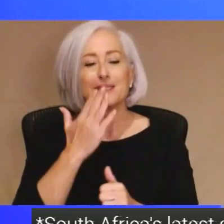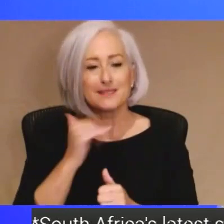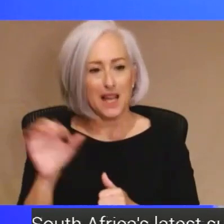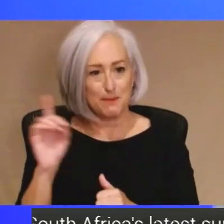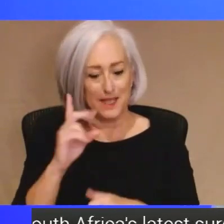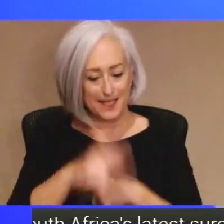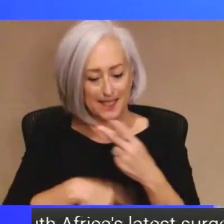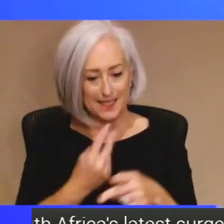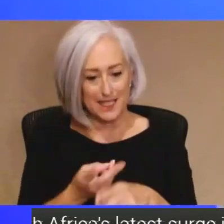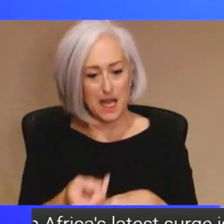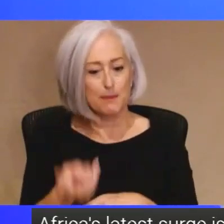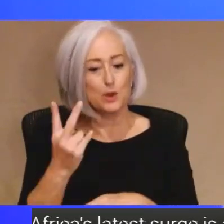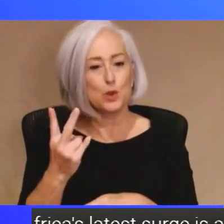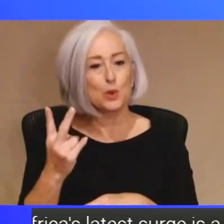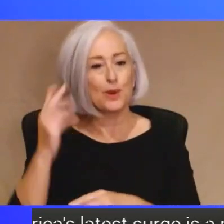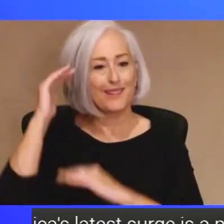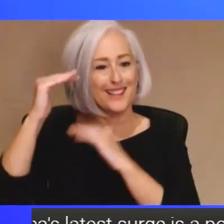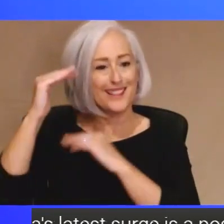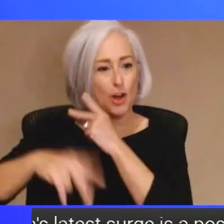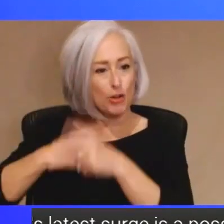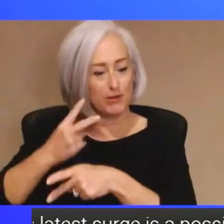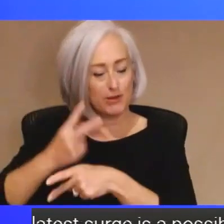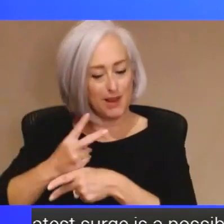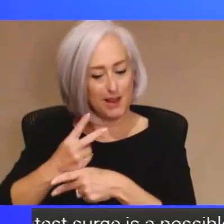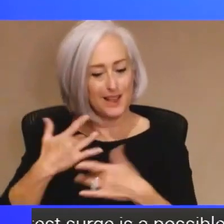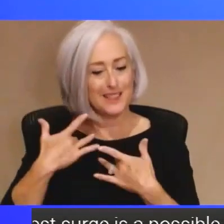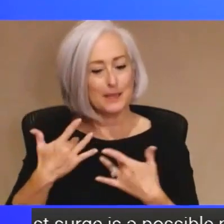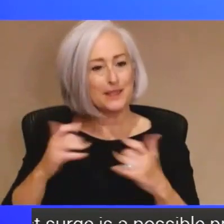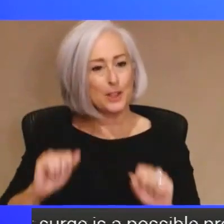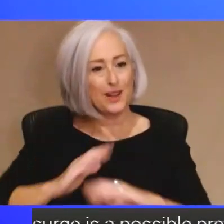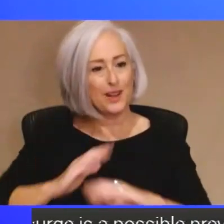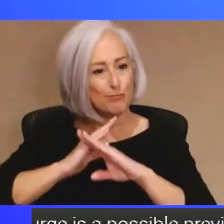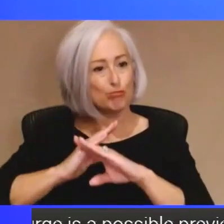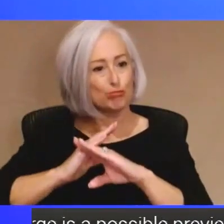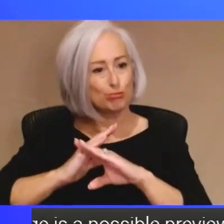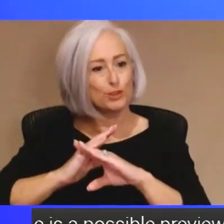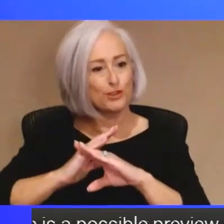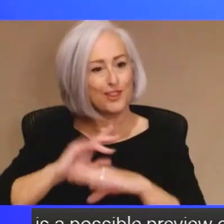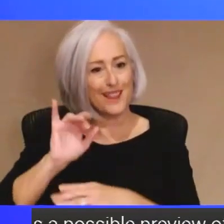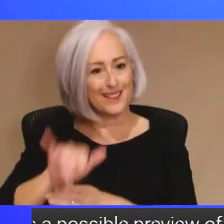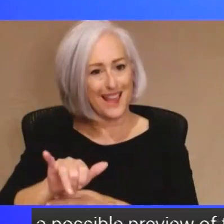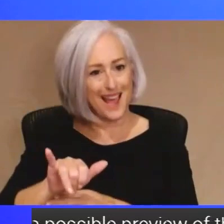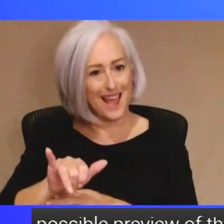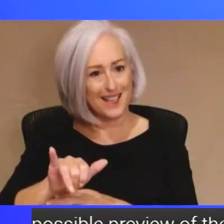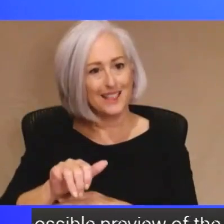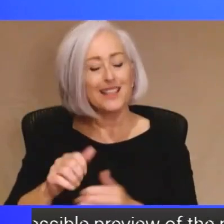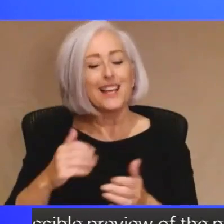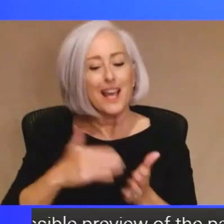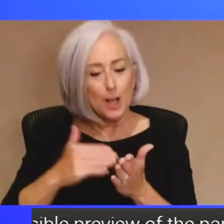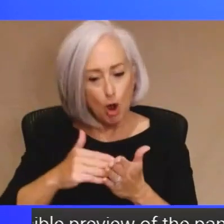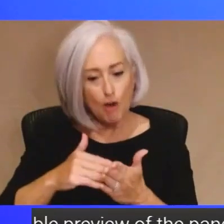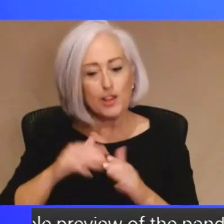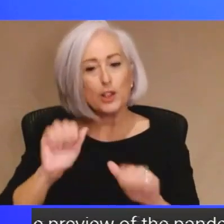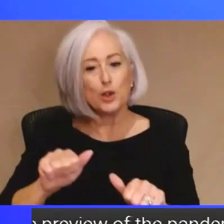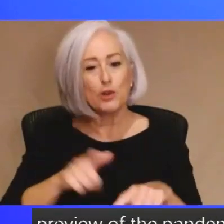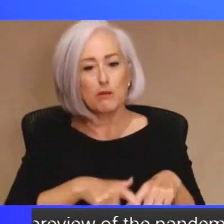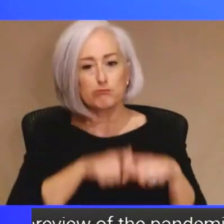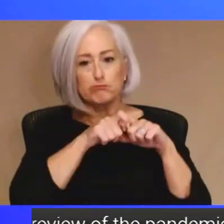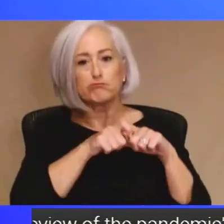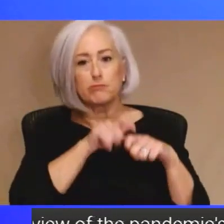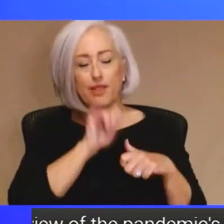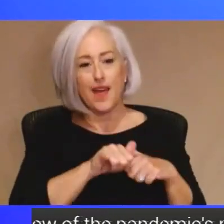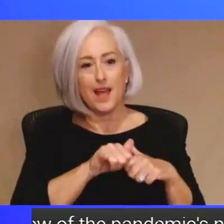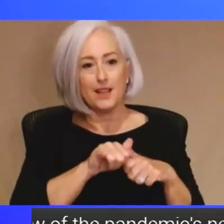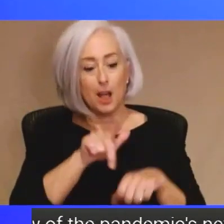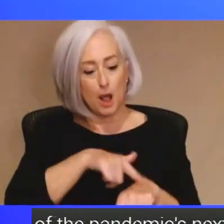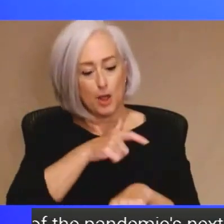that it's both usually preventable, and in many cases, it's reversible. But the longer you wait, the